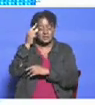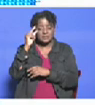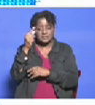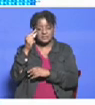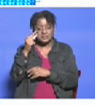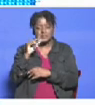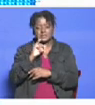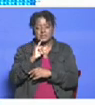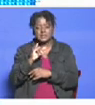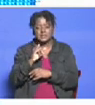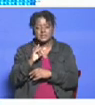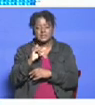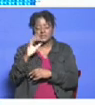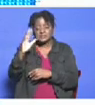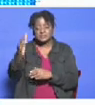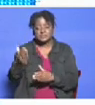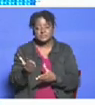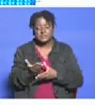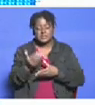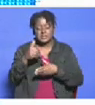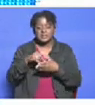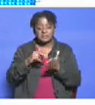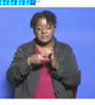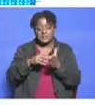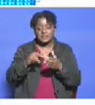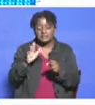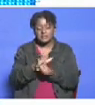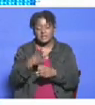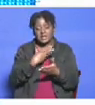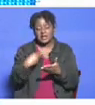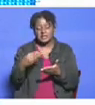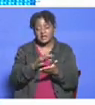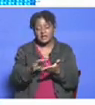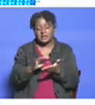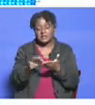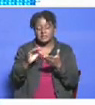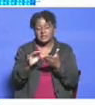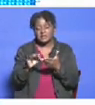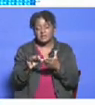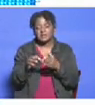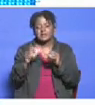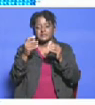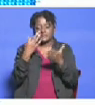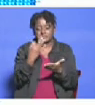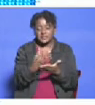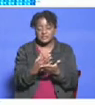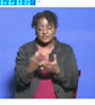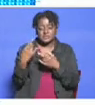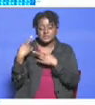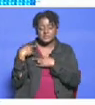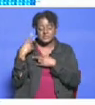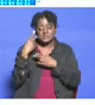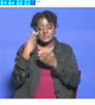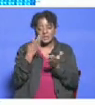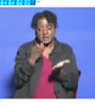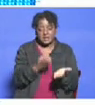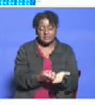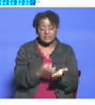of meaningful and accountable fiscal responsibility, which is evidenced by our tabling